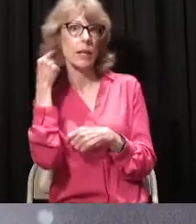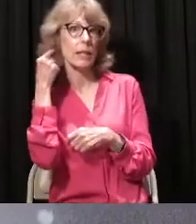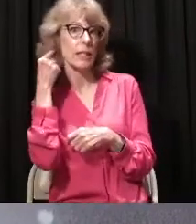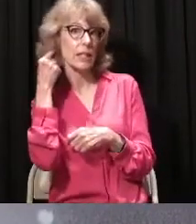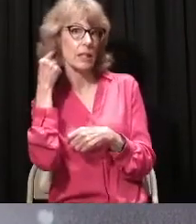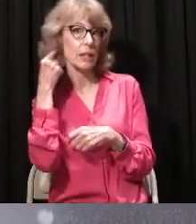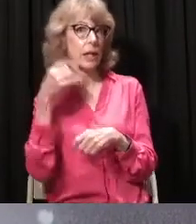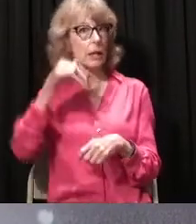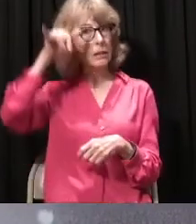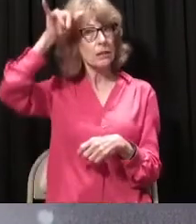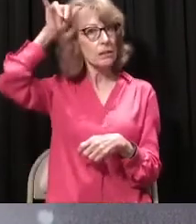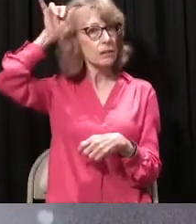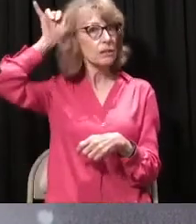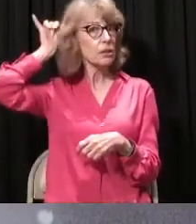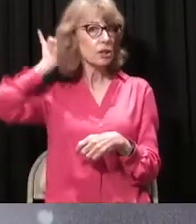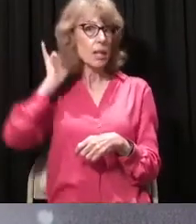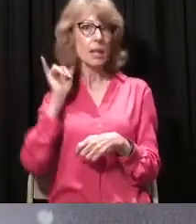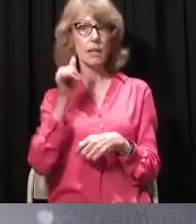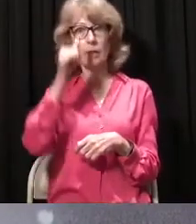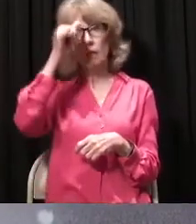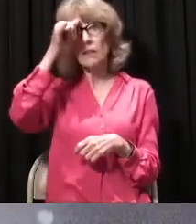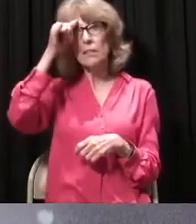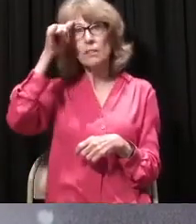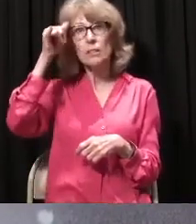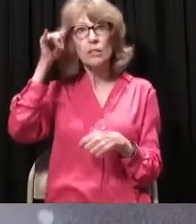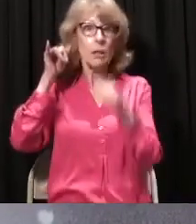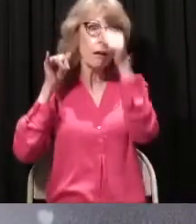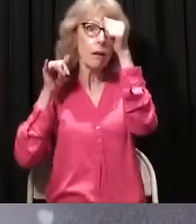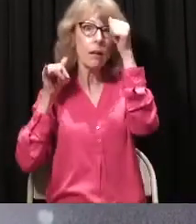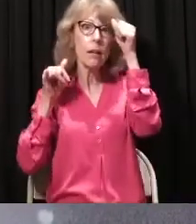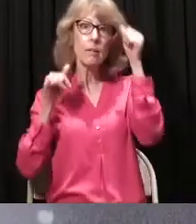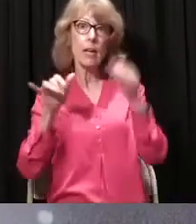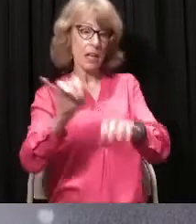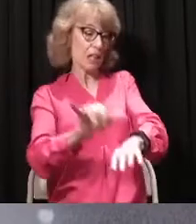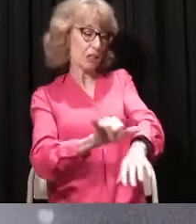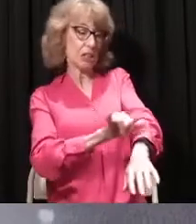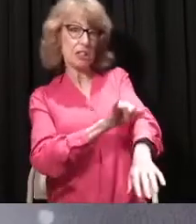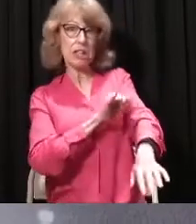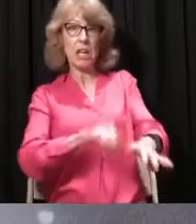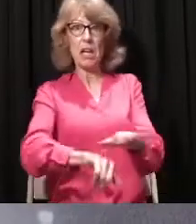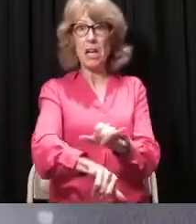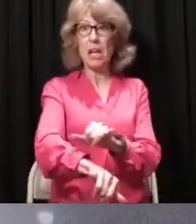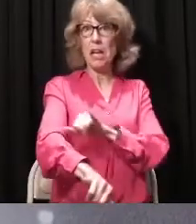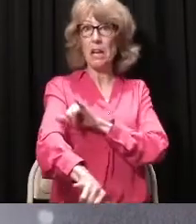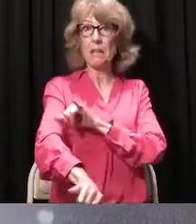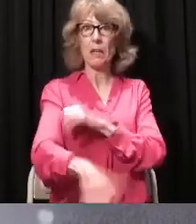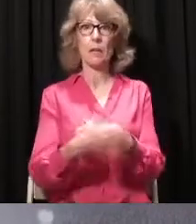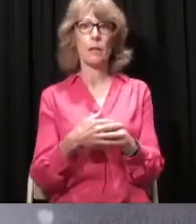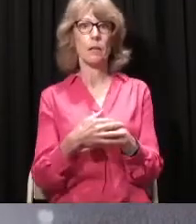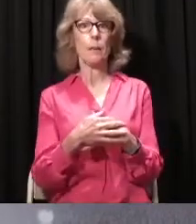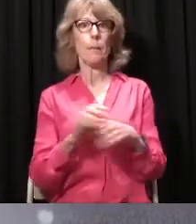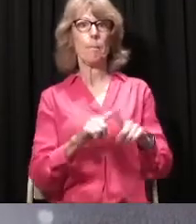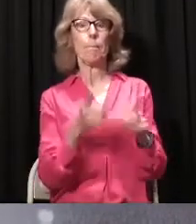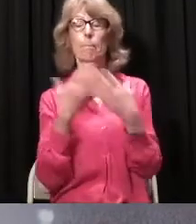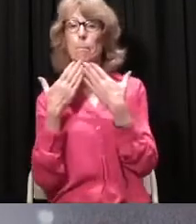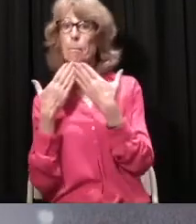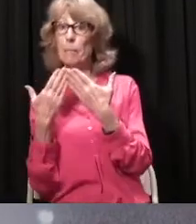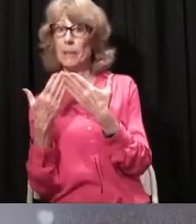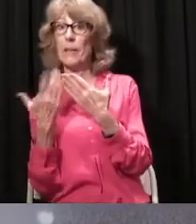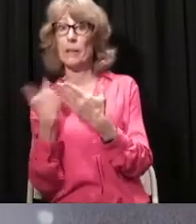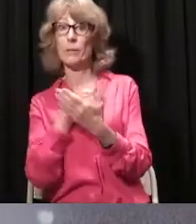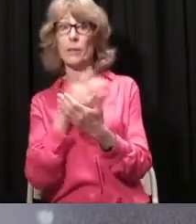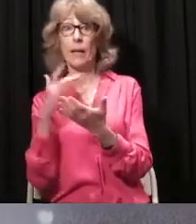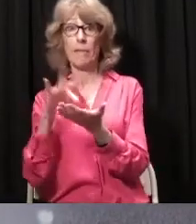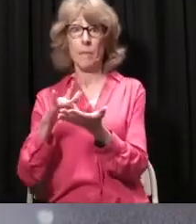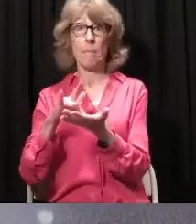body, including their eyebrows. So, thank the Lord for modern medicine. But that's Leviticus 14. That's what